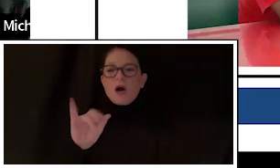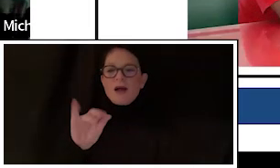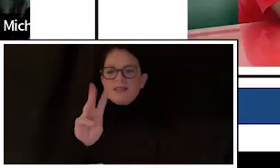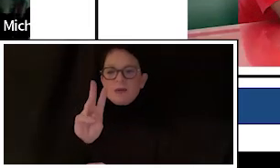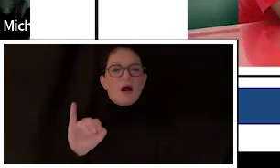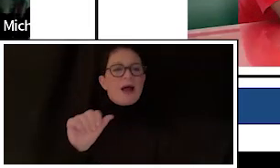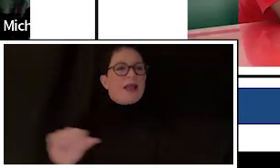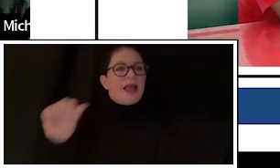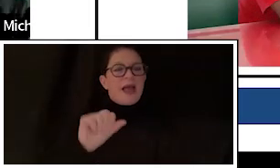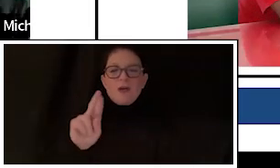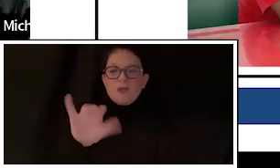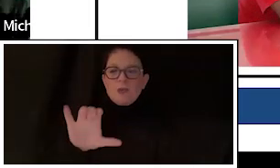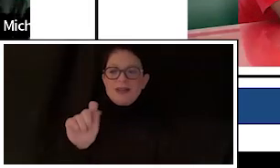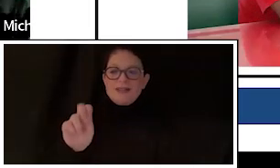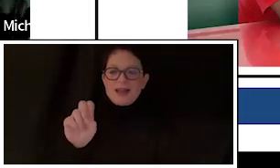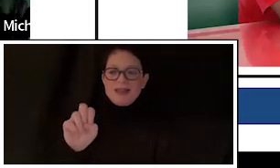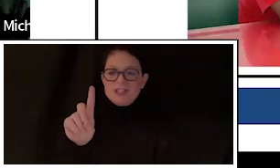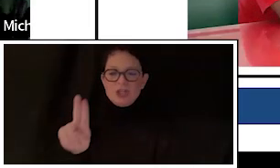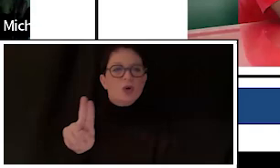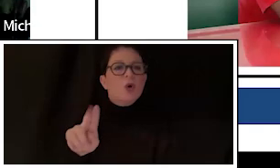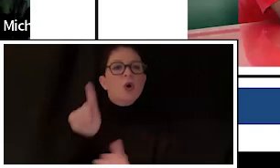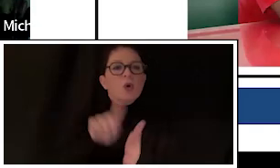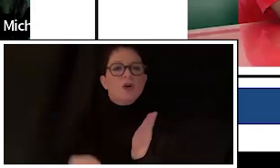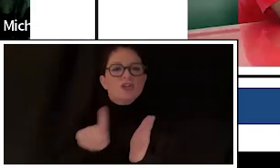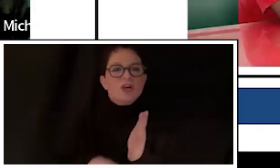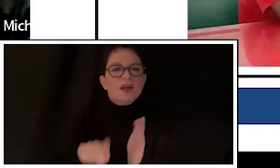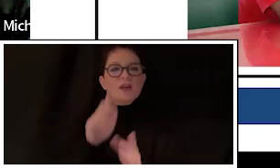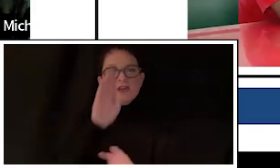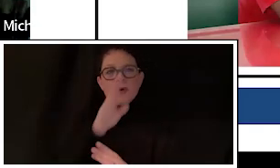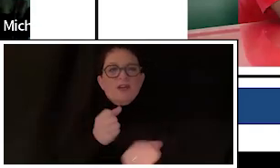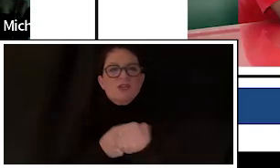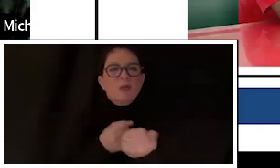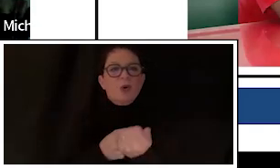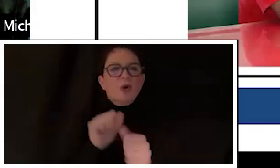or visit the Sherlock Center's Direct Support Workforce webpage, which is